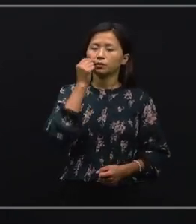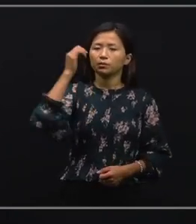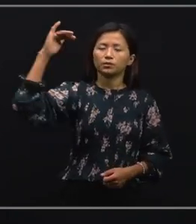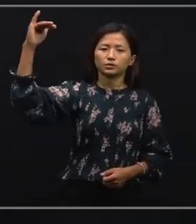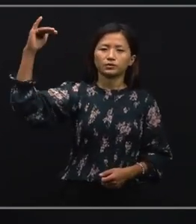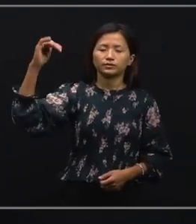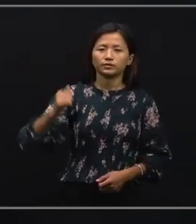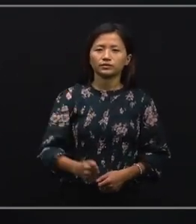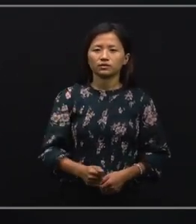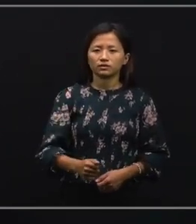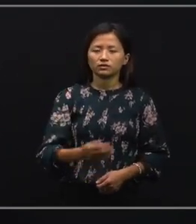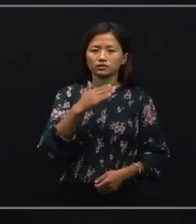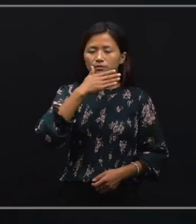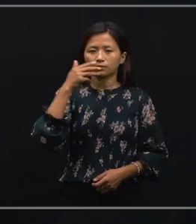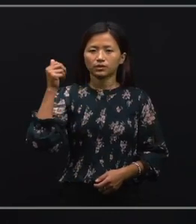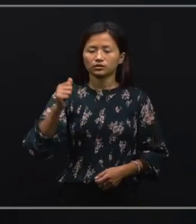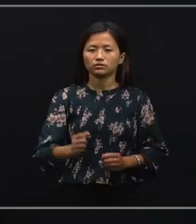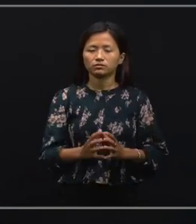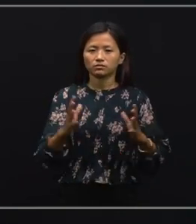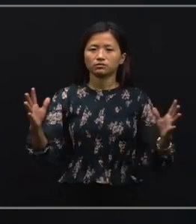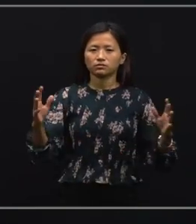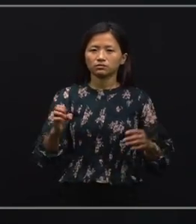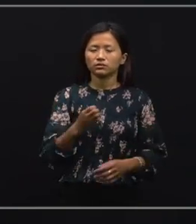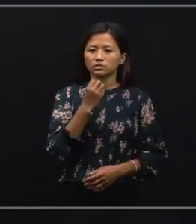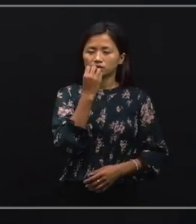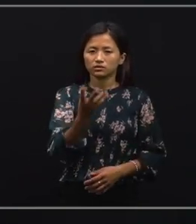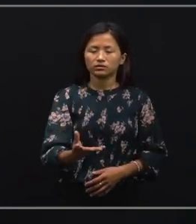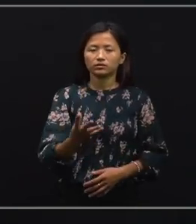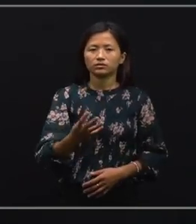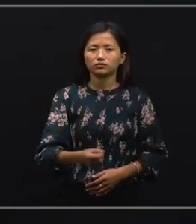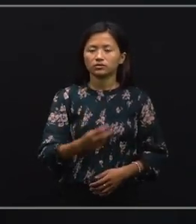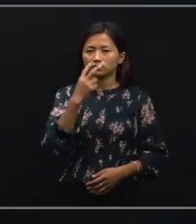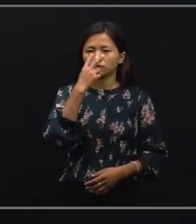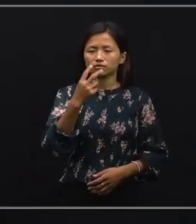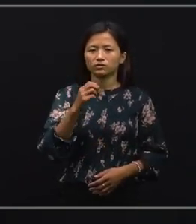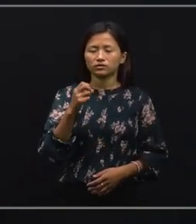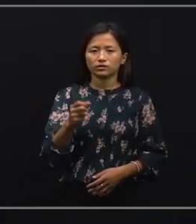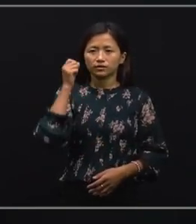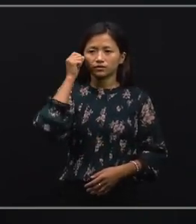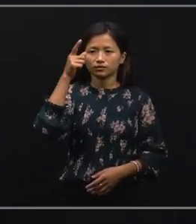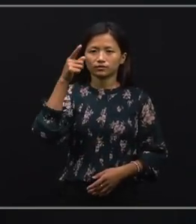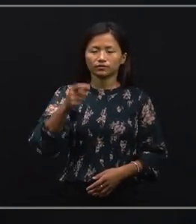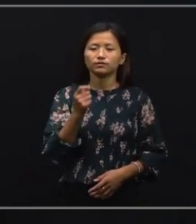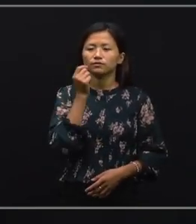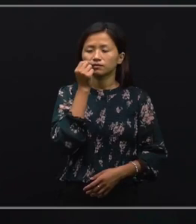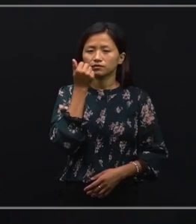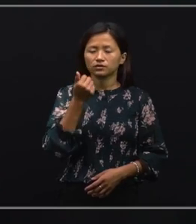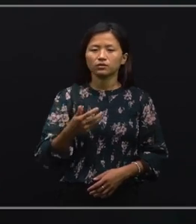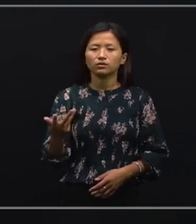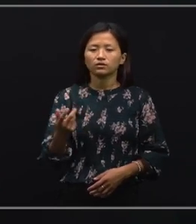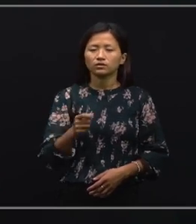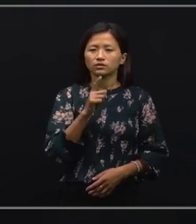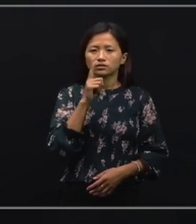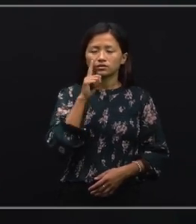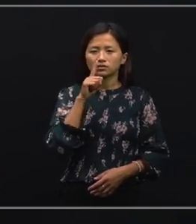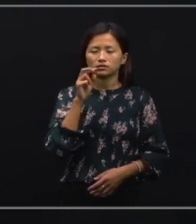girl said that it is much easier for her to face the stormy sea than to face an angry father. That was what